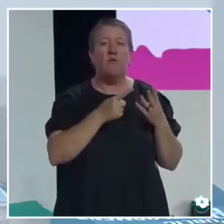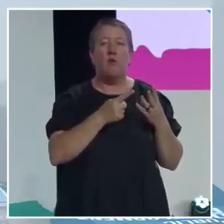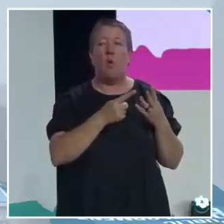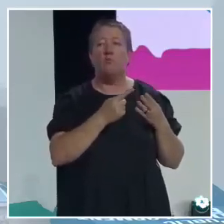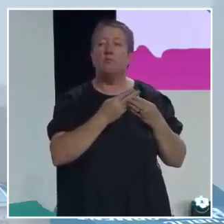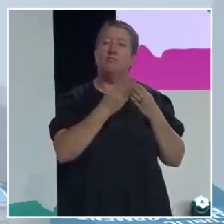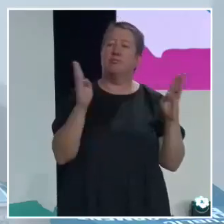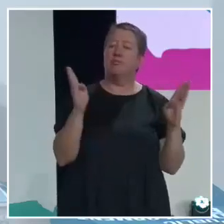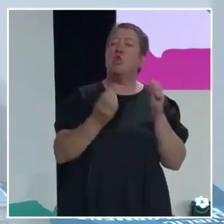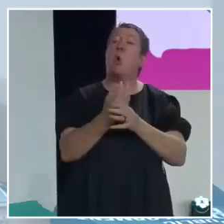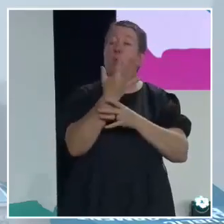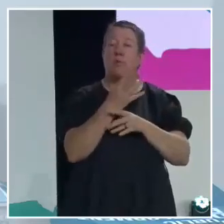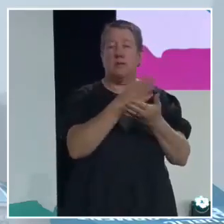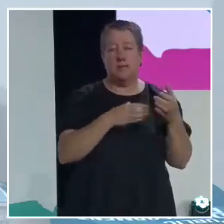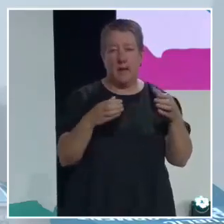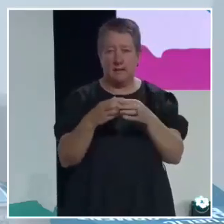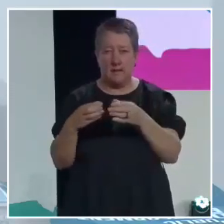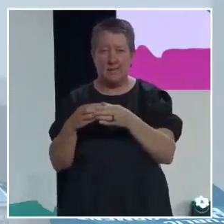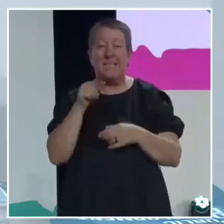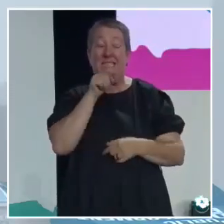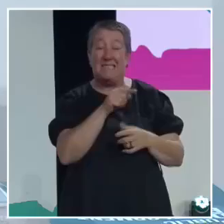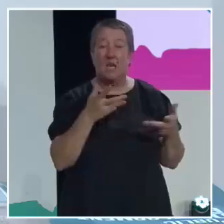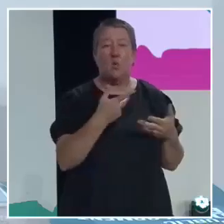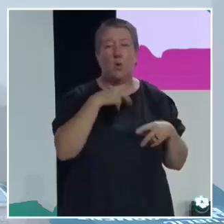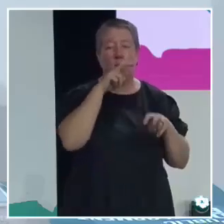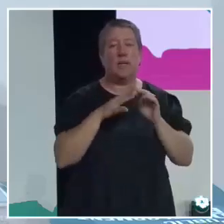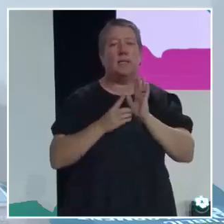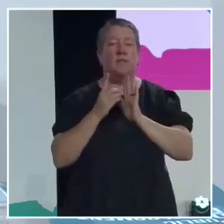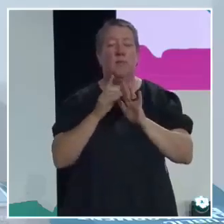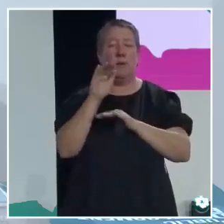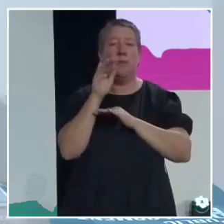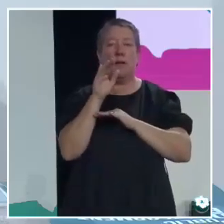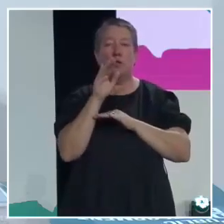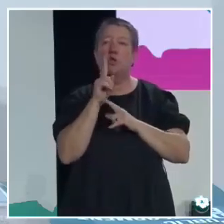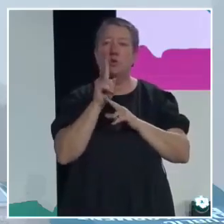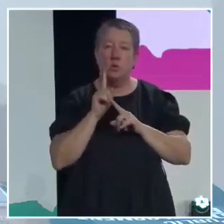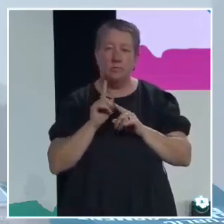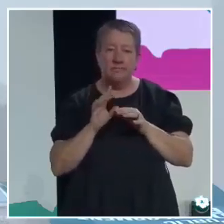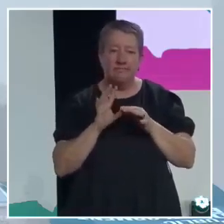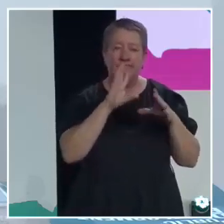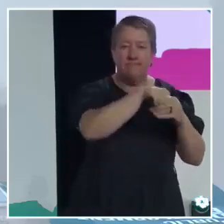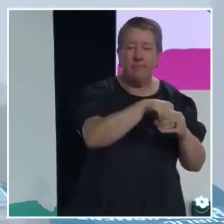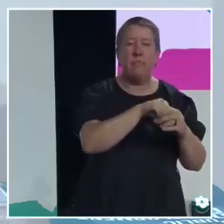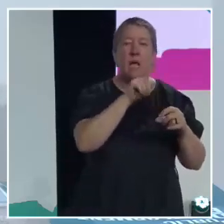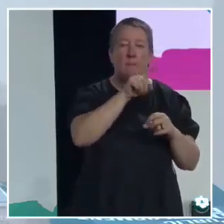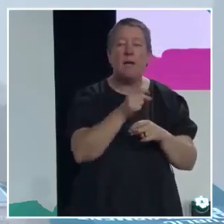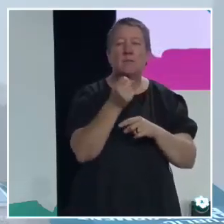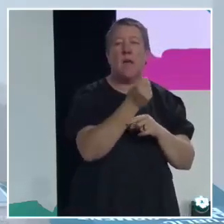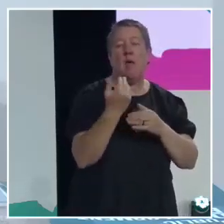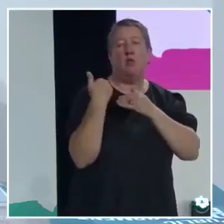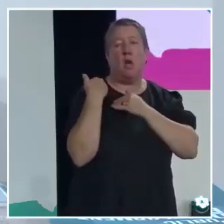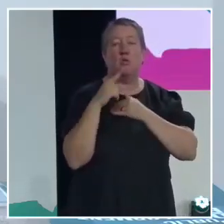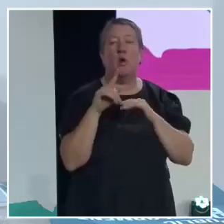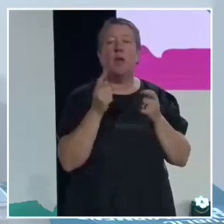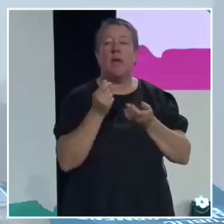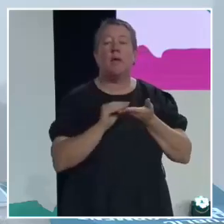sectors. And that's where we need our development banks to step in. And they should be held accountable for how much they give. In